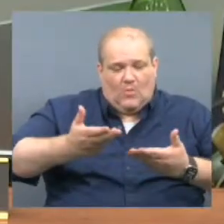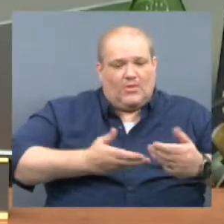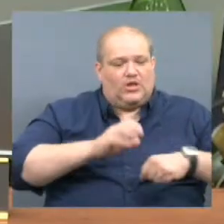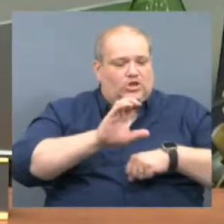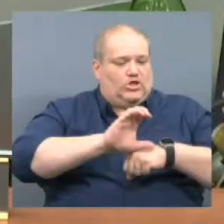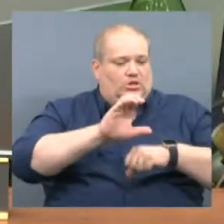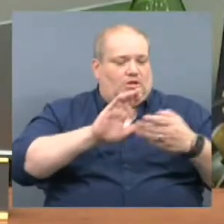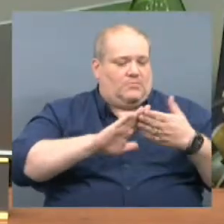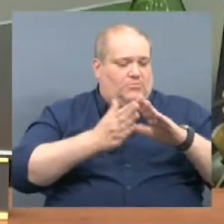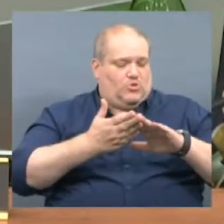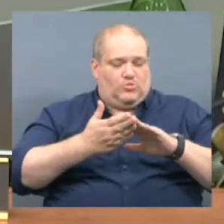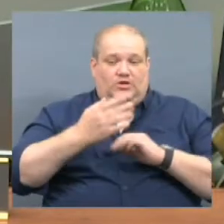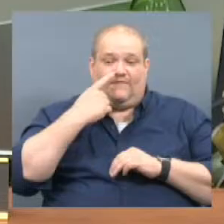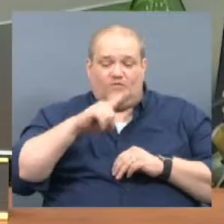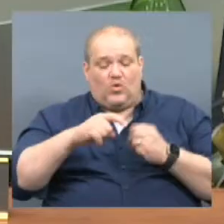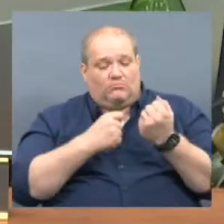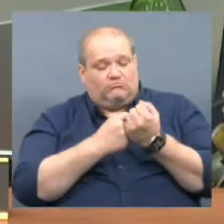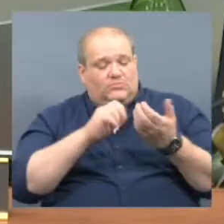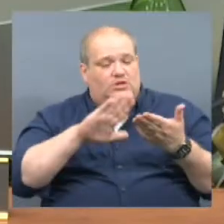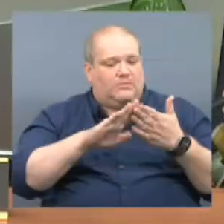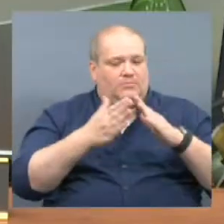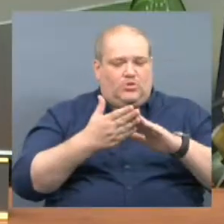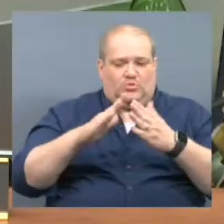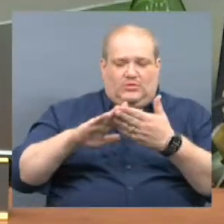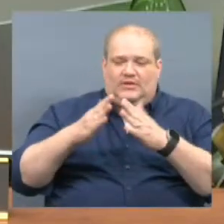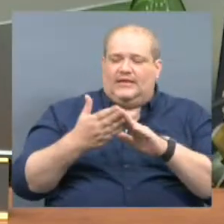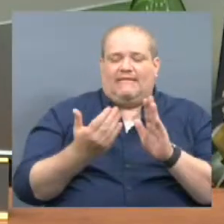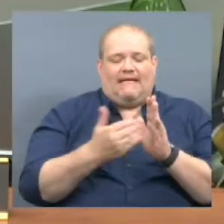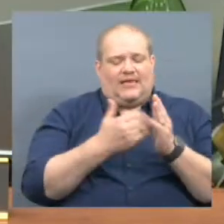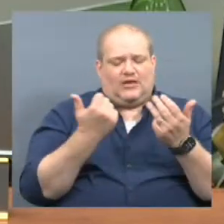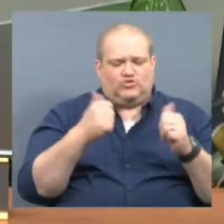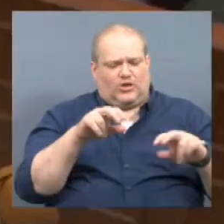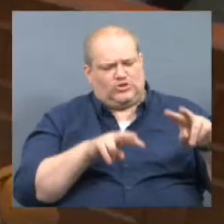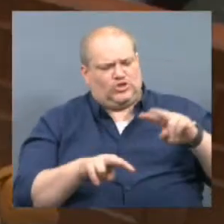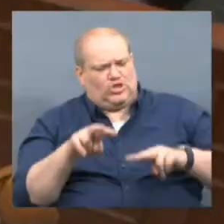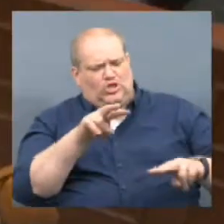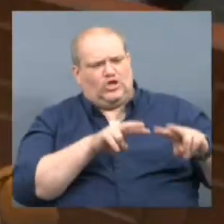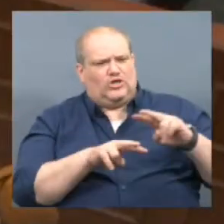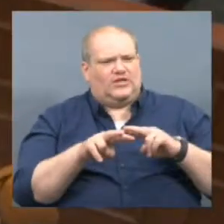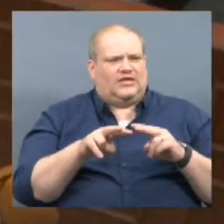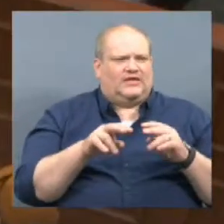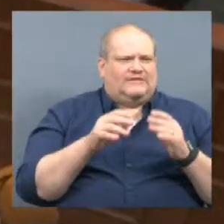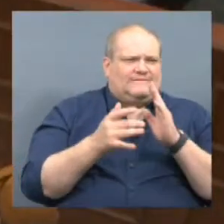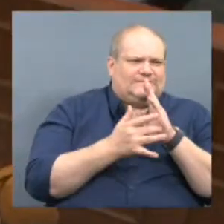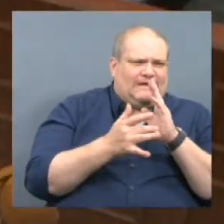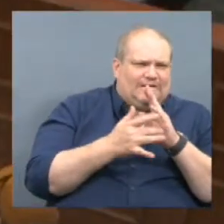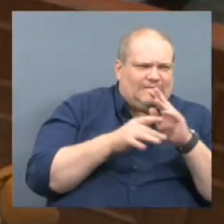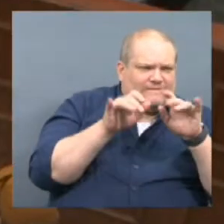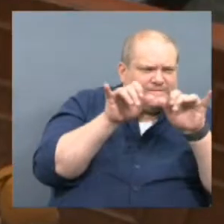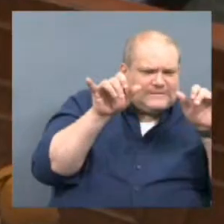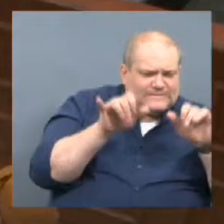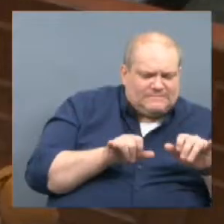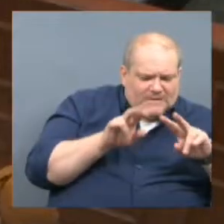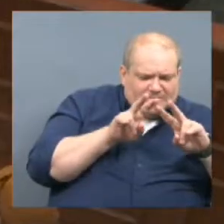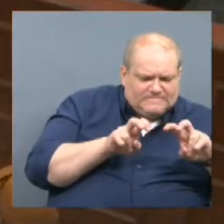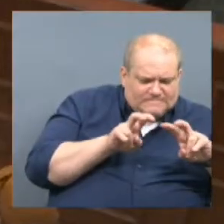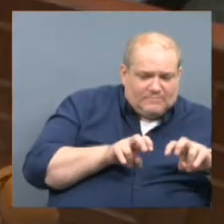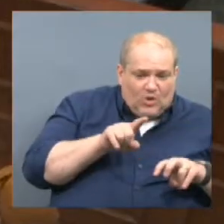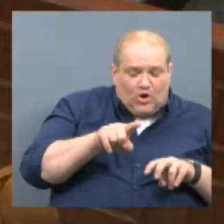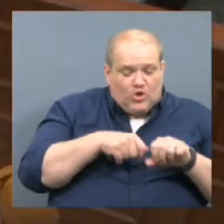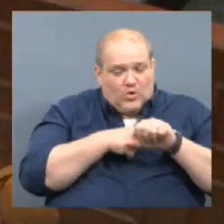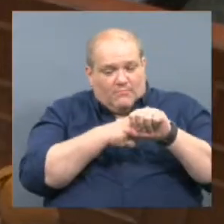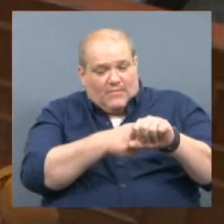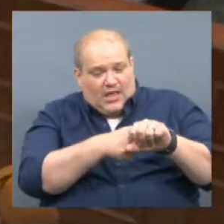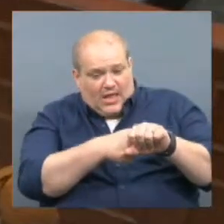for the community. And, you know, again, we try to look at things very technical and systematic. Are you